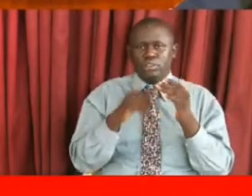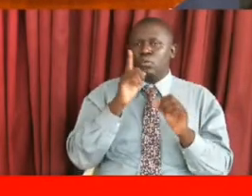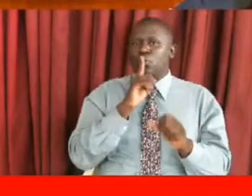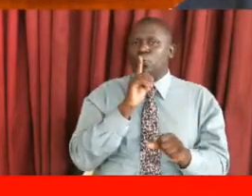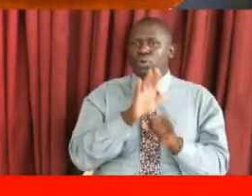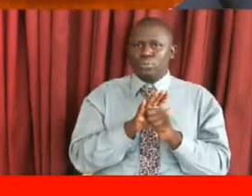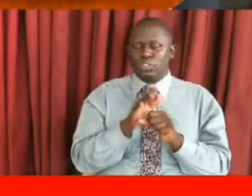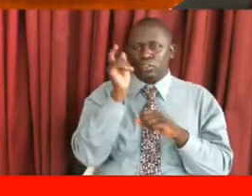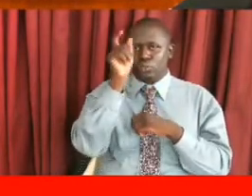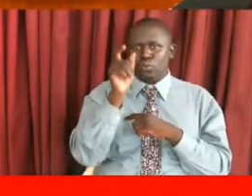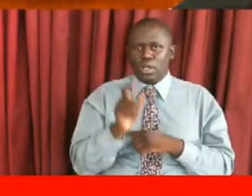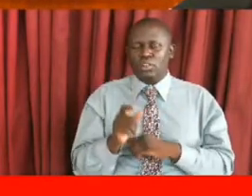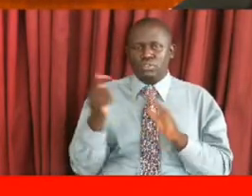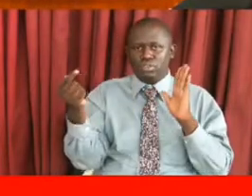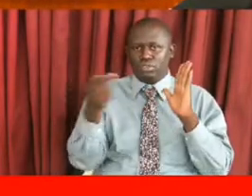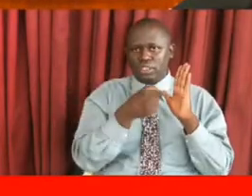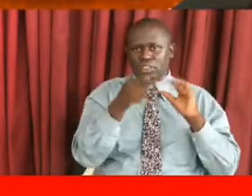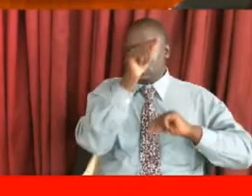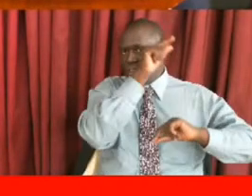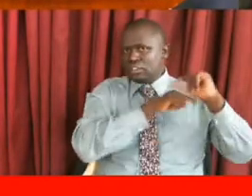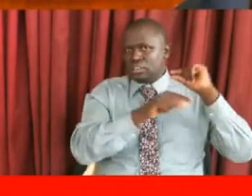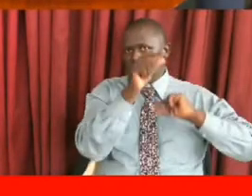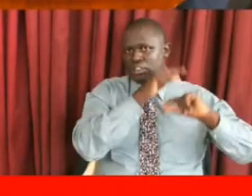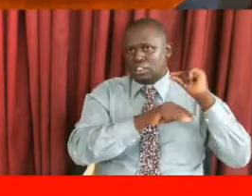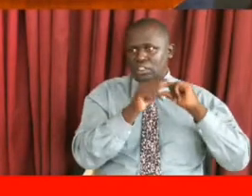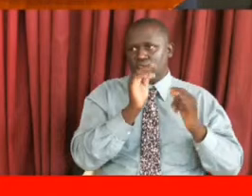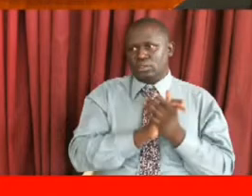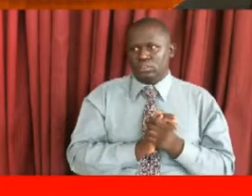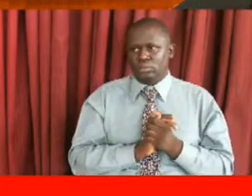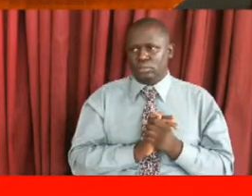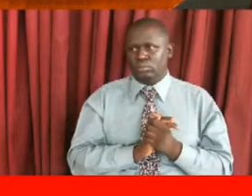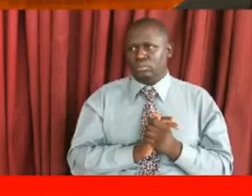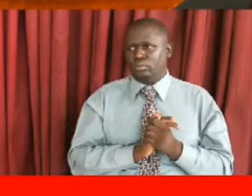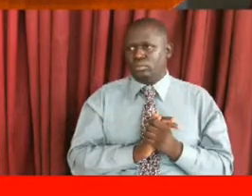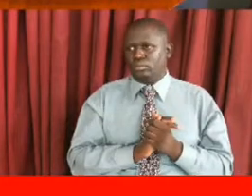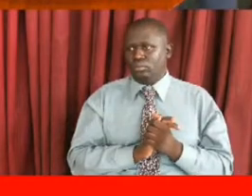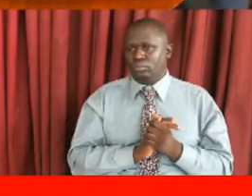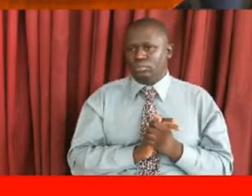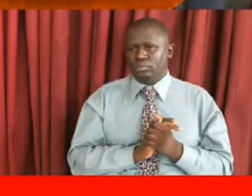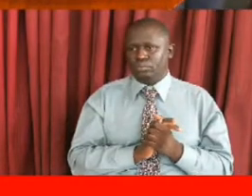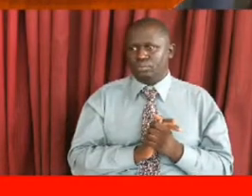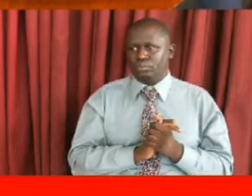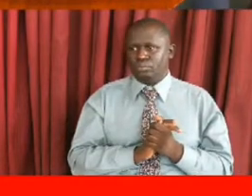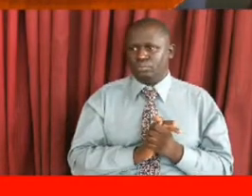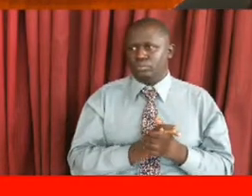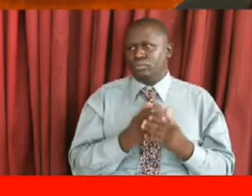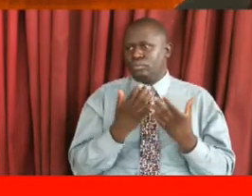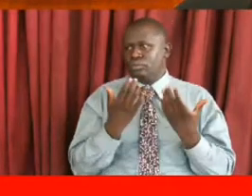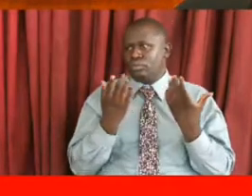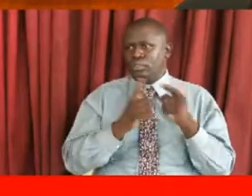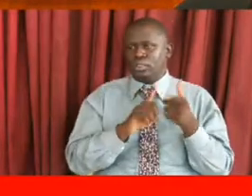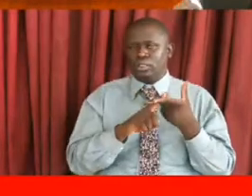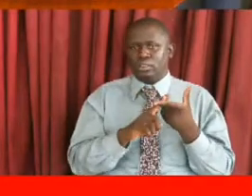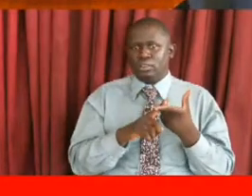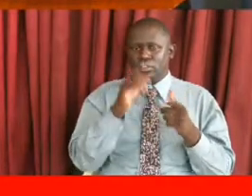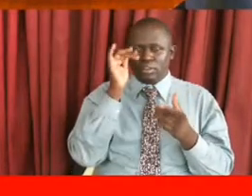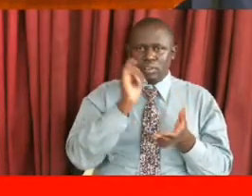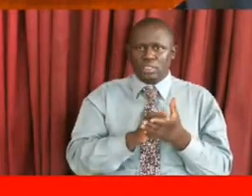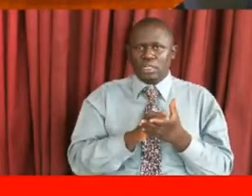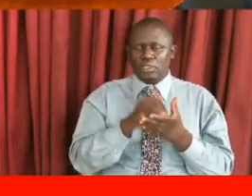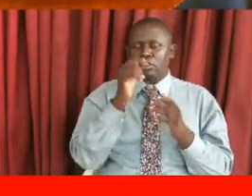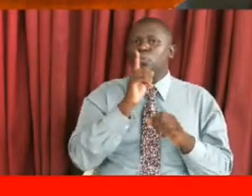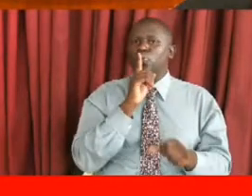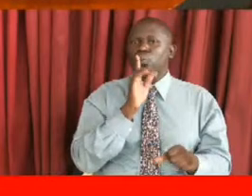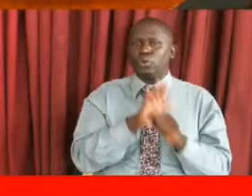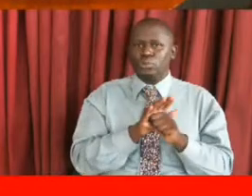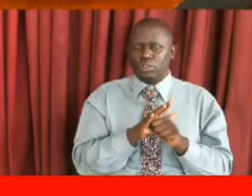age man not the promis word of Moses or any other of the ages the